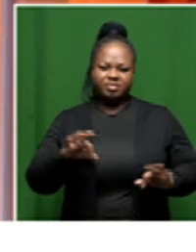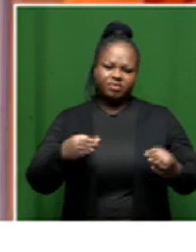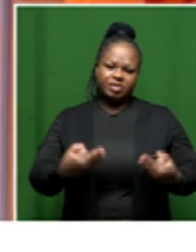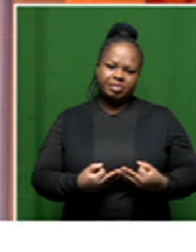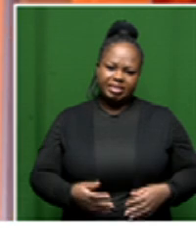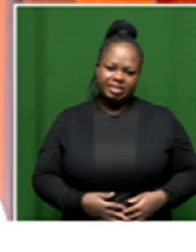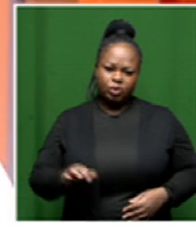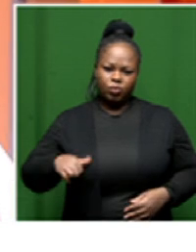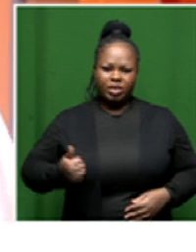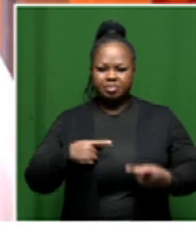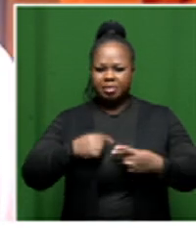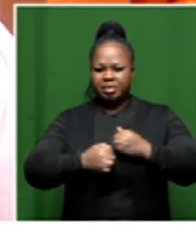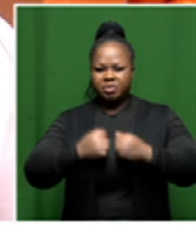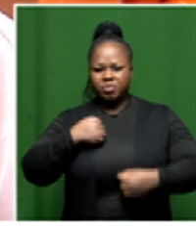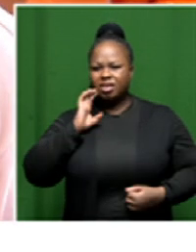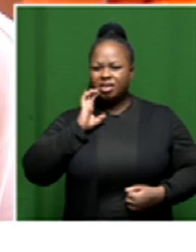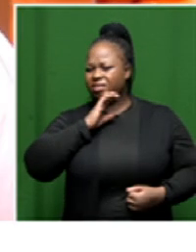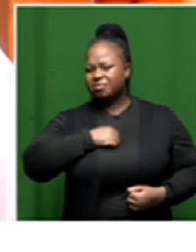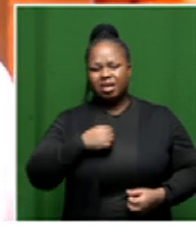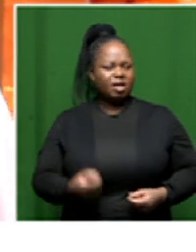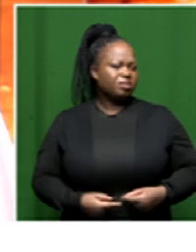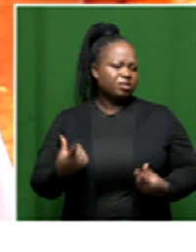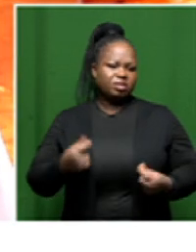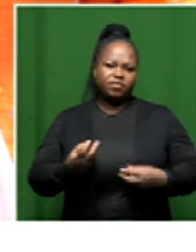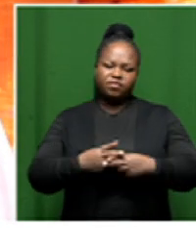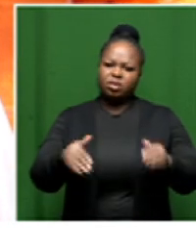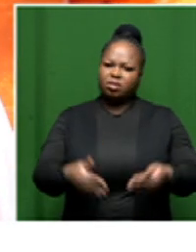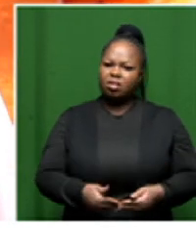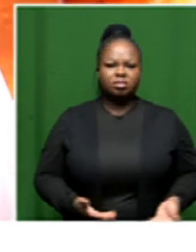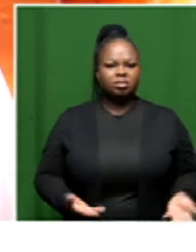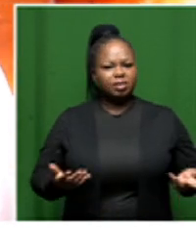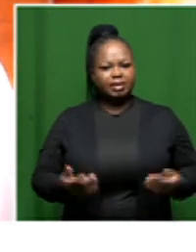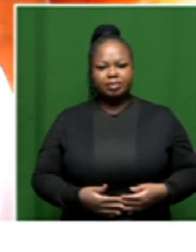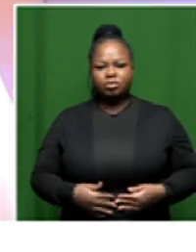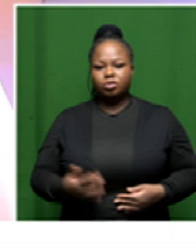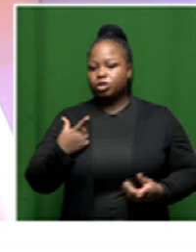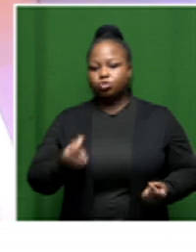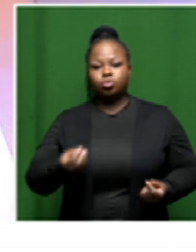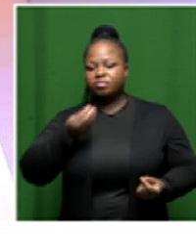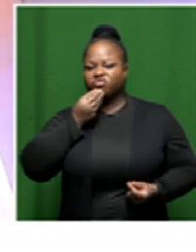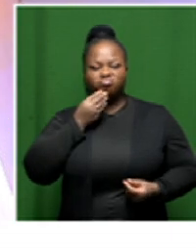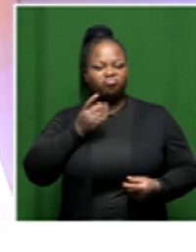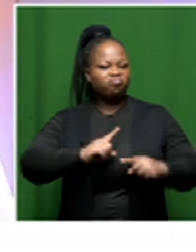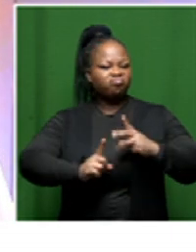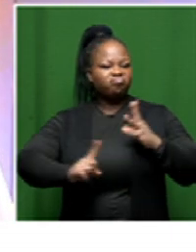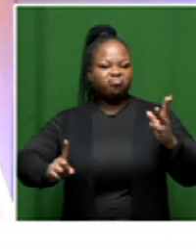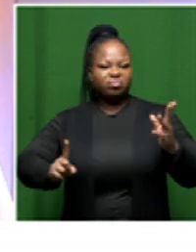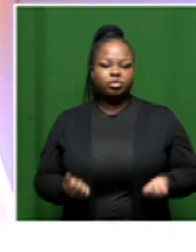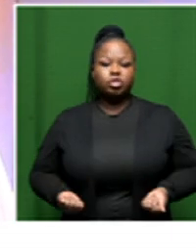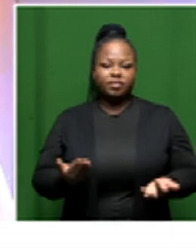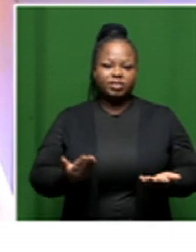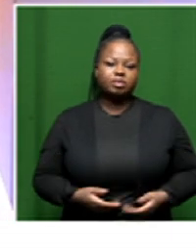family weddings, my brother's weddings, my cousin's weddings. Yes. I've done funerals. So I just do catering in general. I've got a corporate